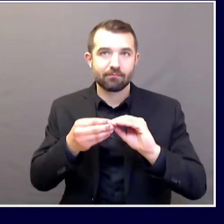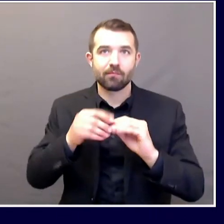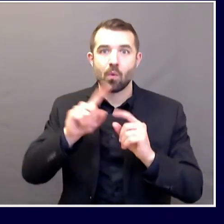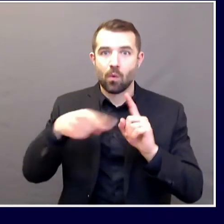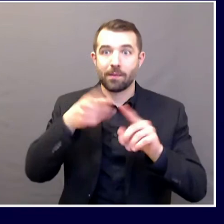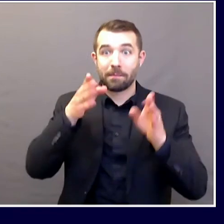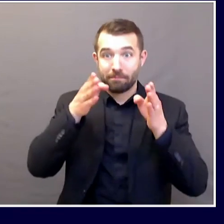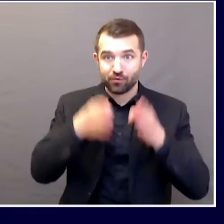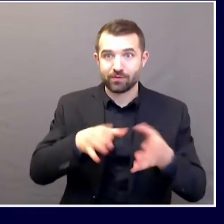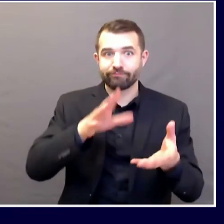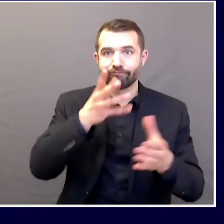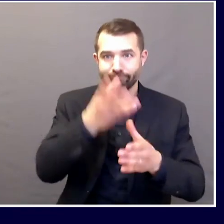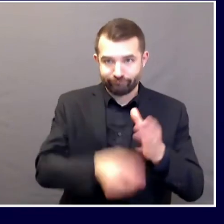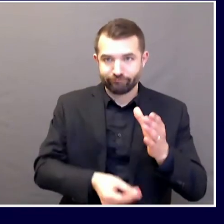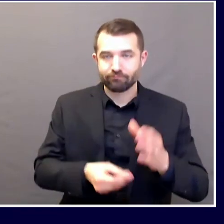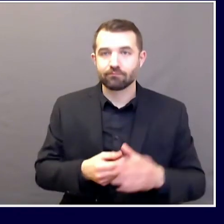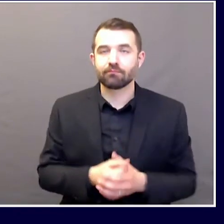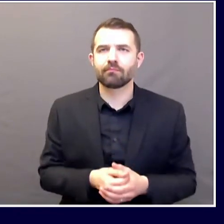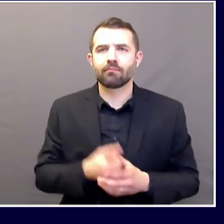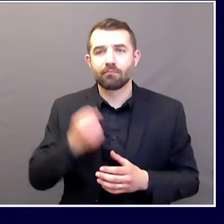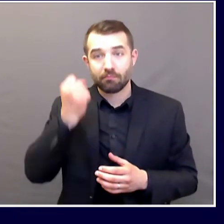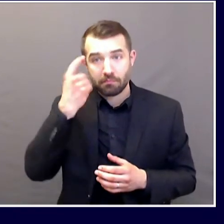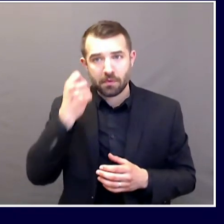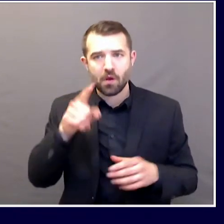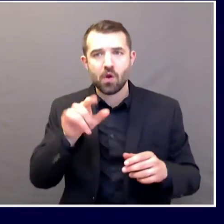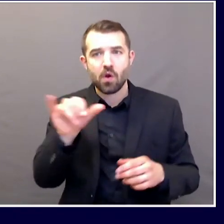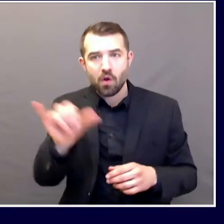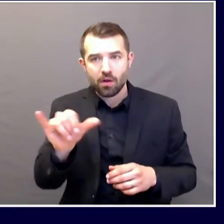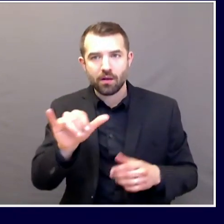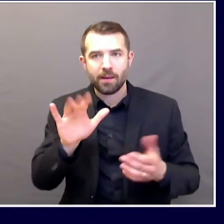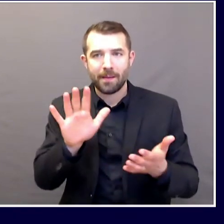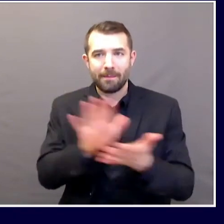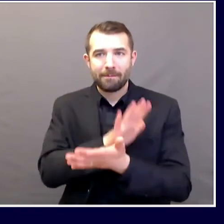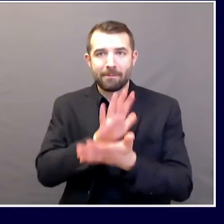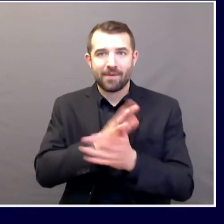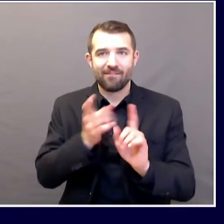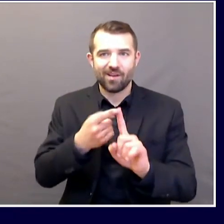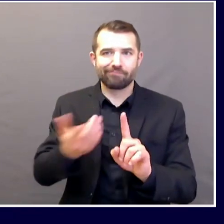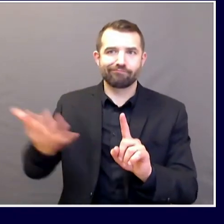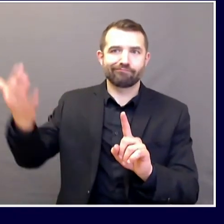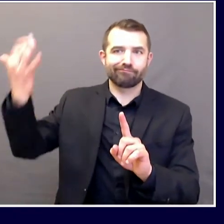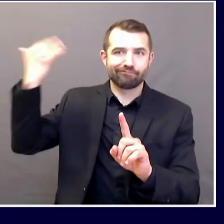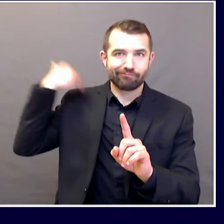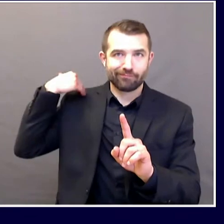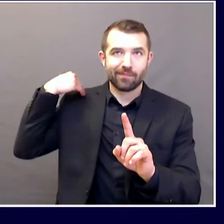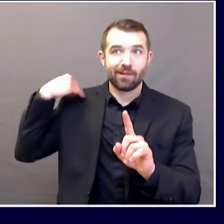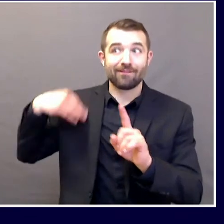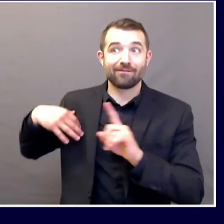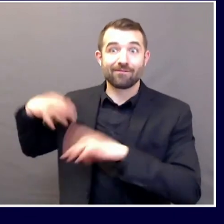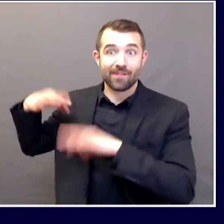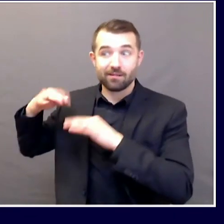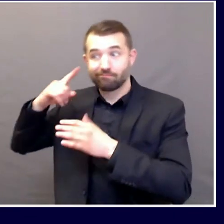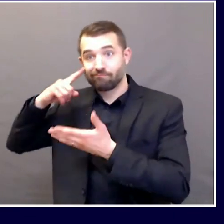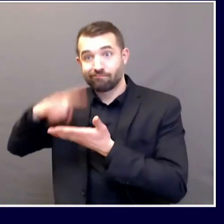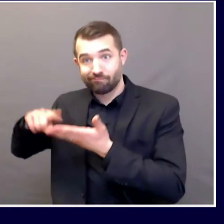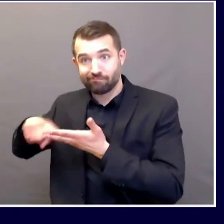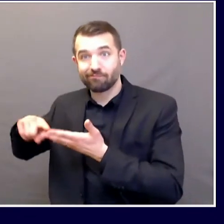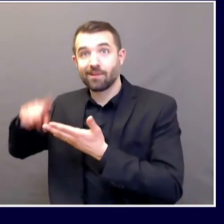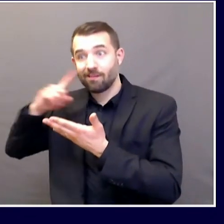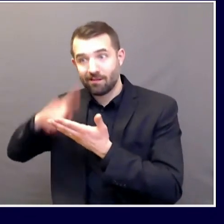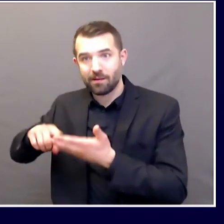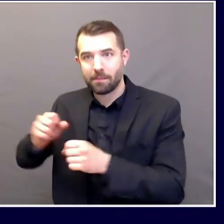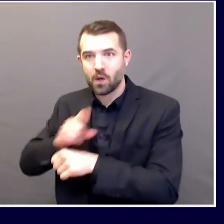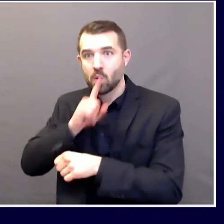if you've noticed anything since that big January surge about deaths coming down or decreasing, or if you can tell us anything about that trend.